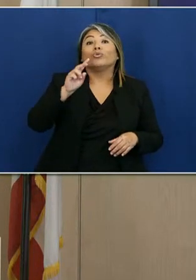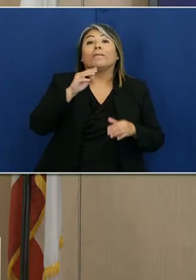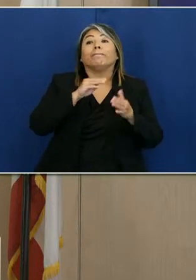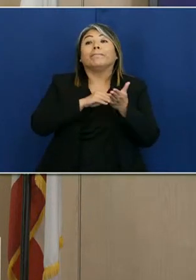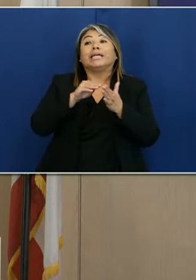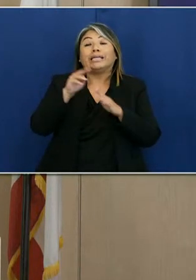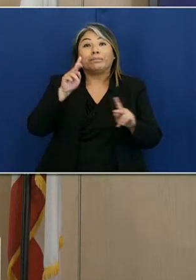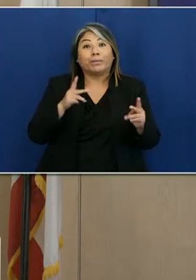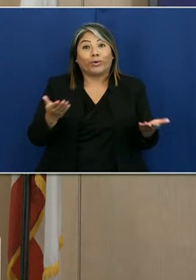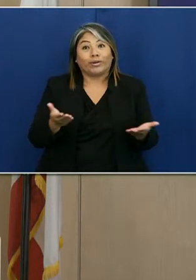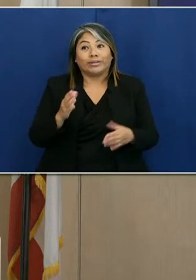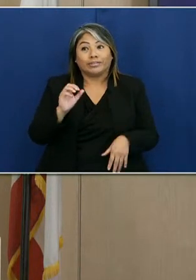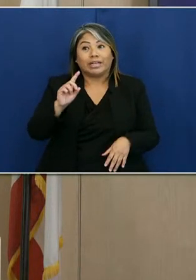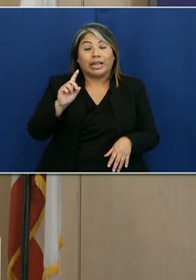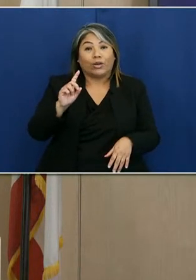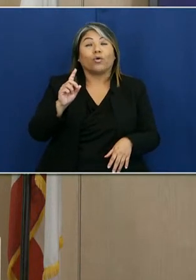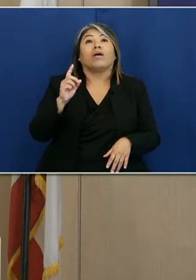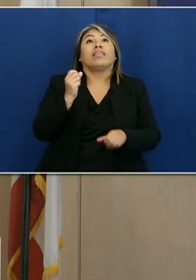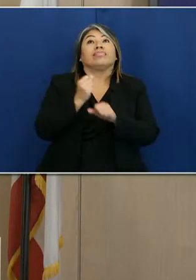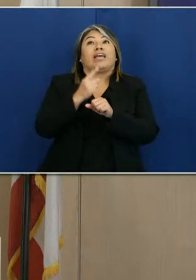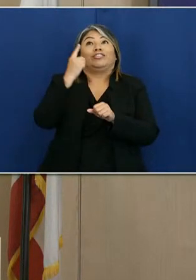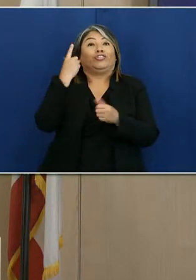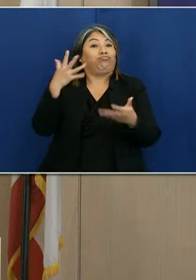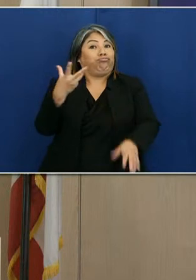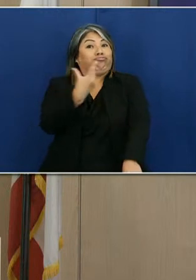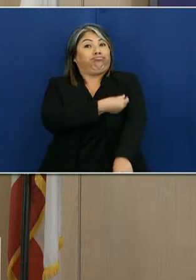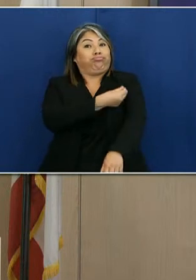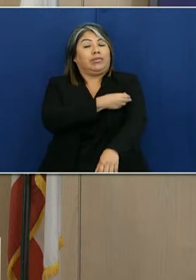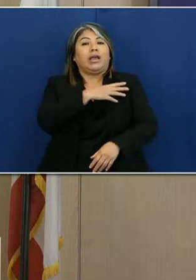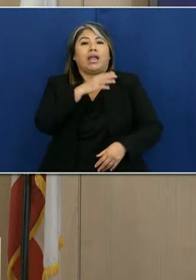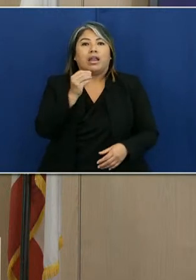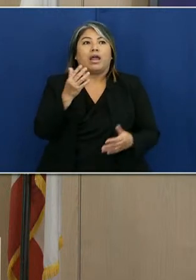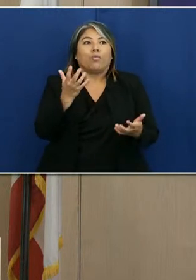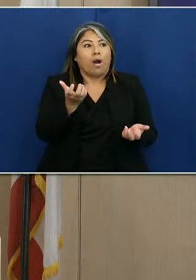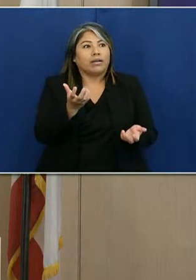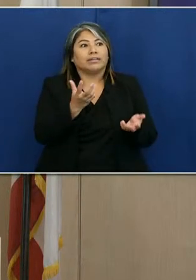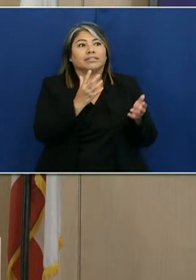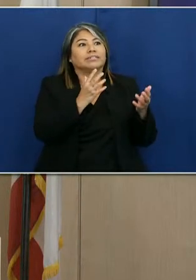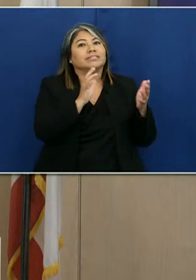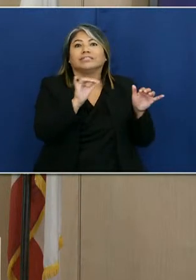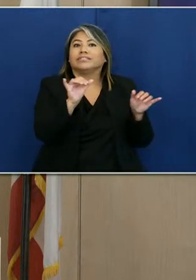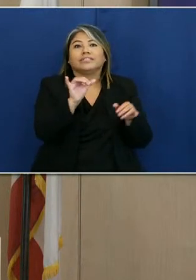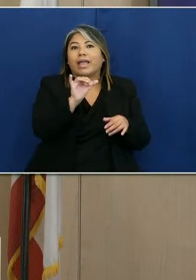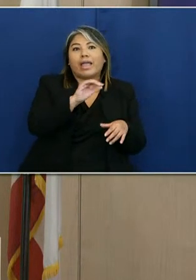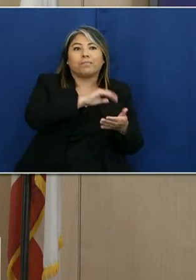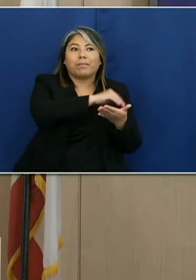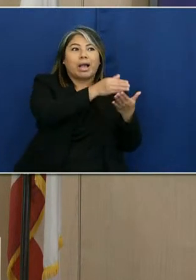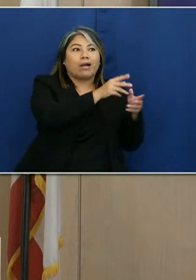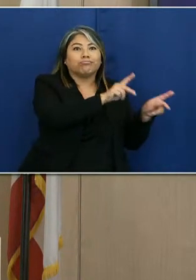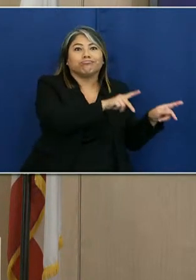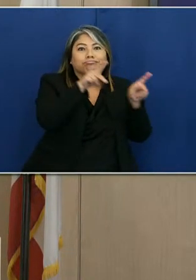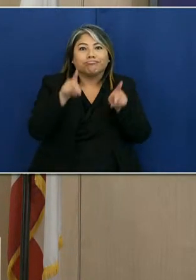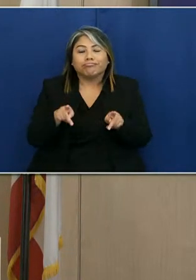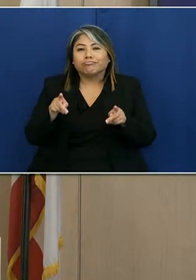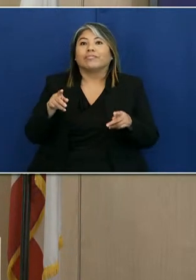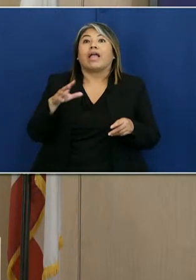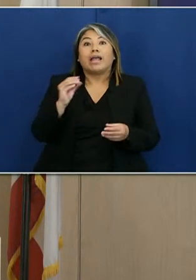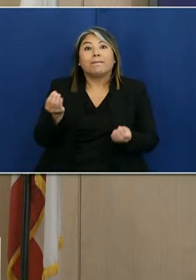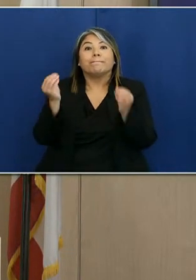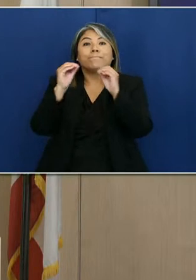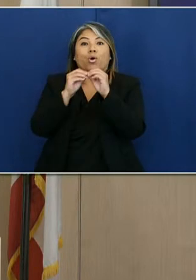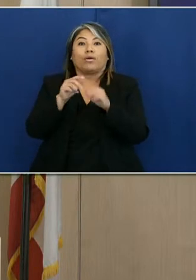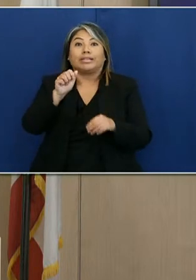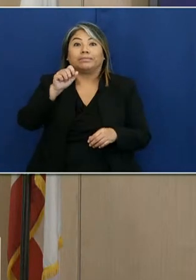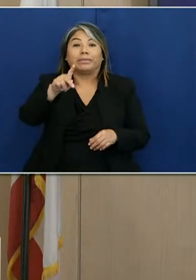San Diegans who had their shots last year, and we would like to get as many of those people and more as soon as possible this year to